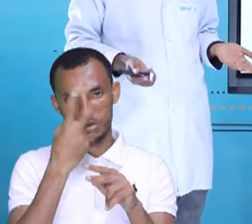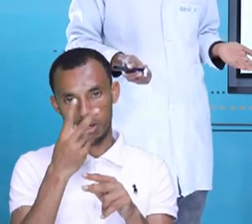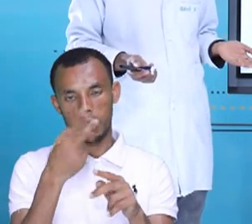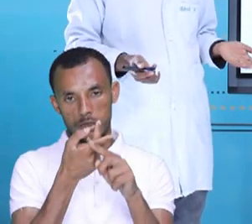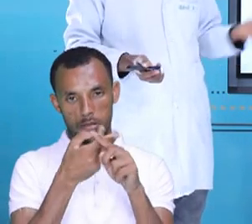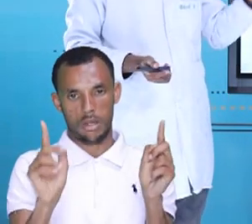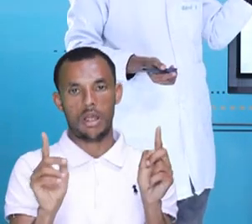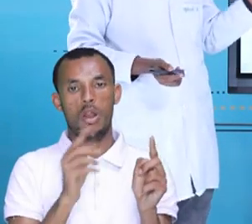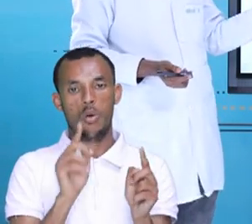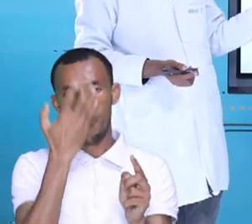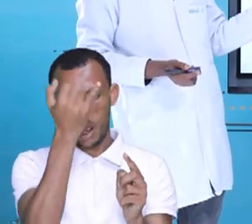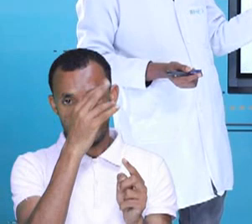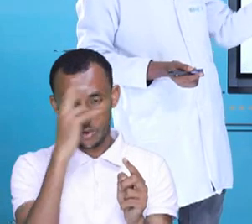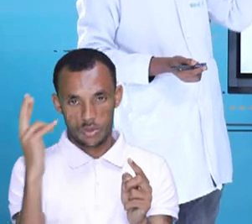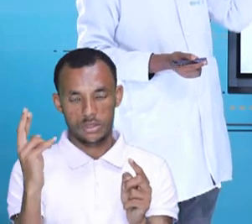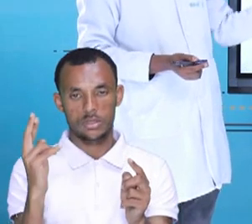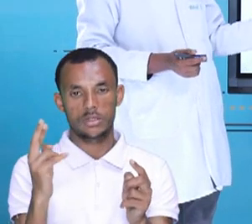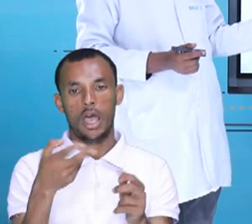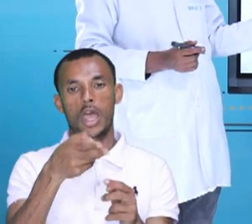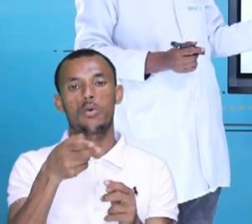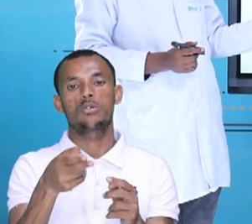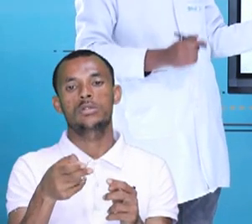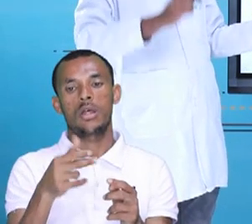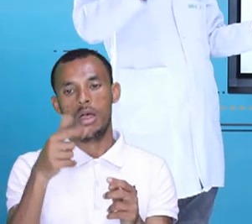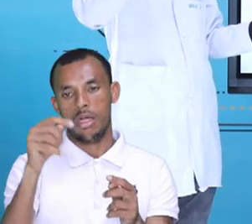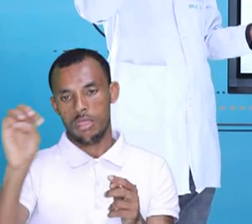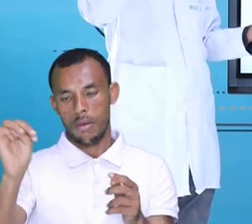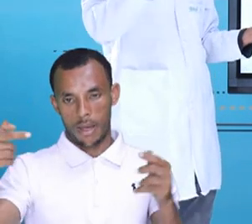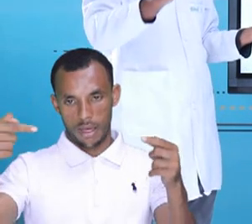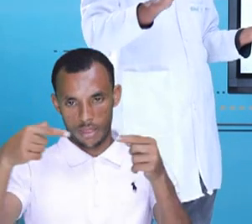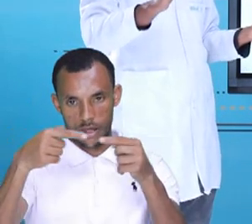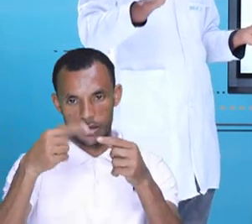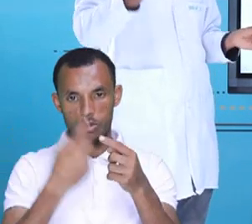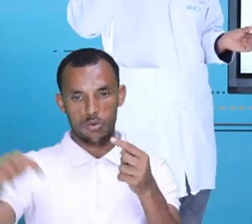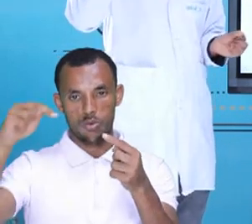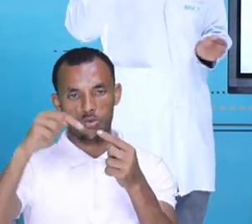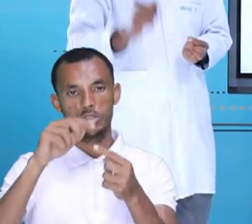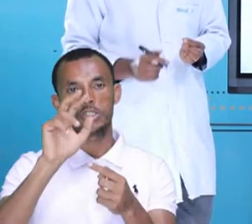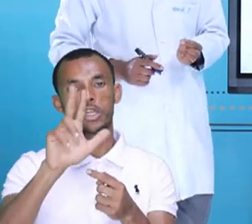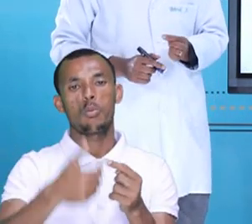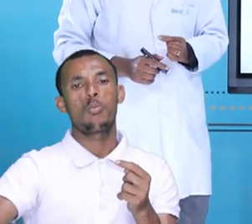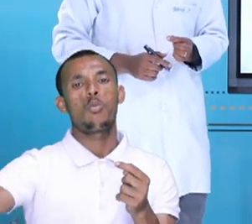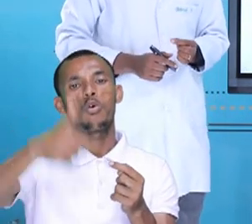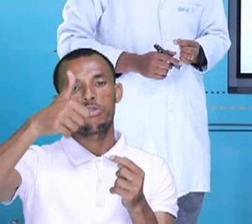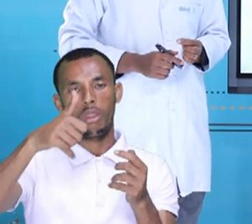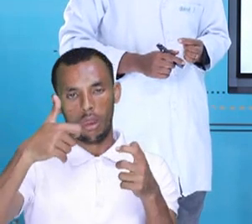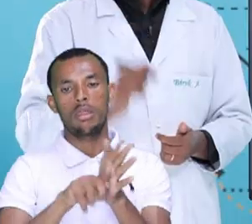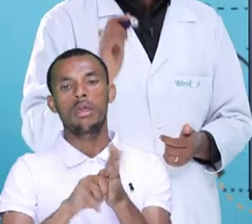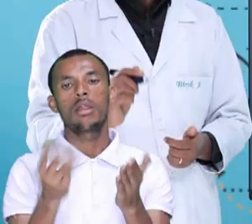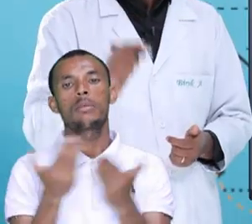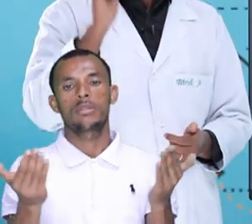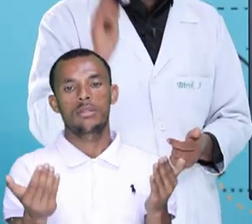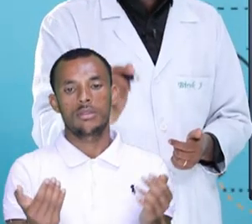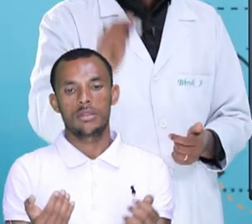Why is it special? Because hydrogen atom attached to the three most electronegative elements.